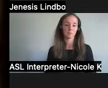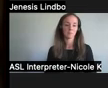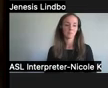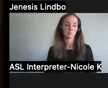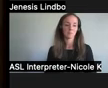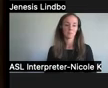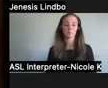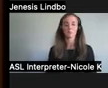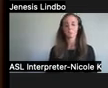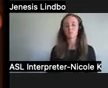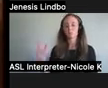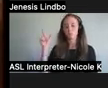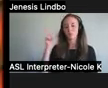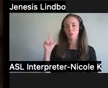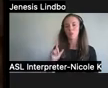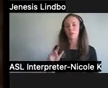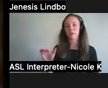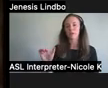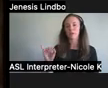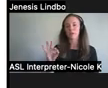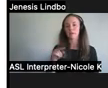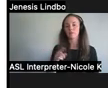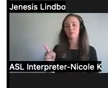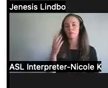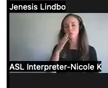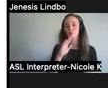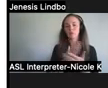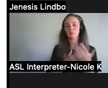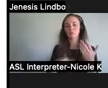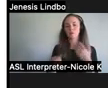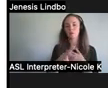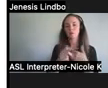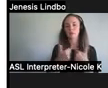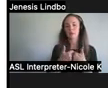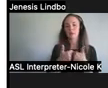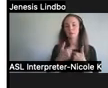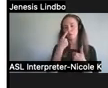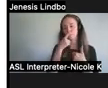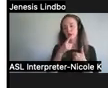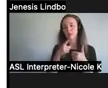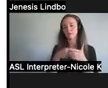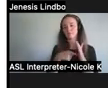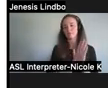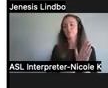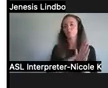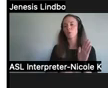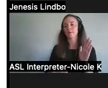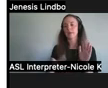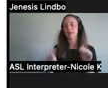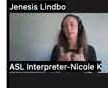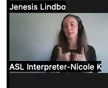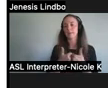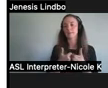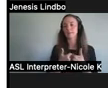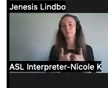Drew, this is Laura. For those unfamiliar with some of these games, can you maybe just share what game is being played when you're showing that?